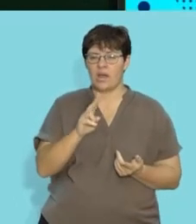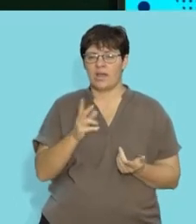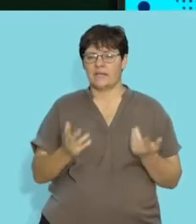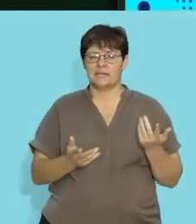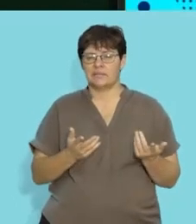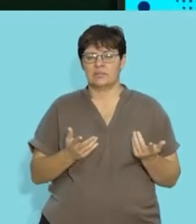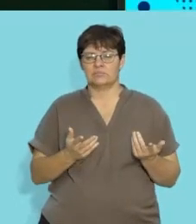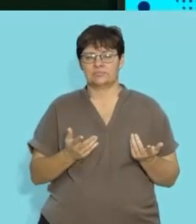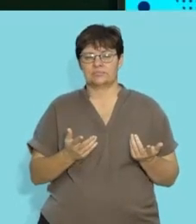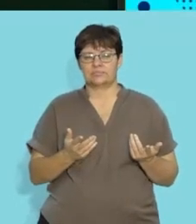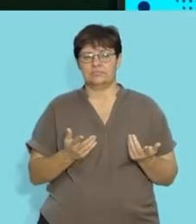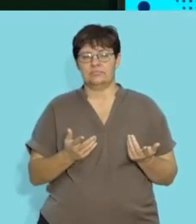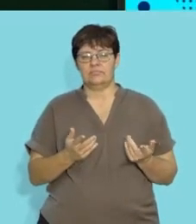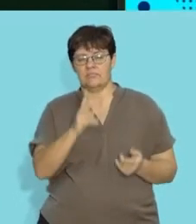then